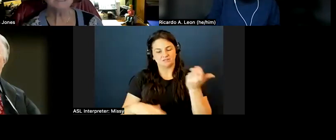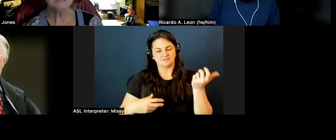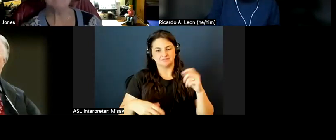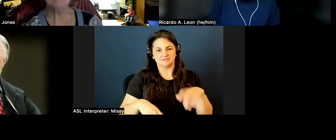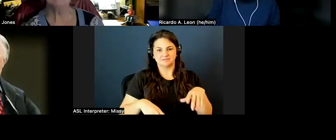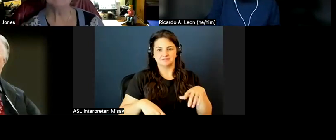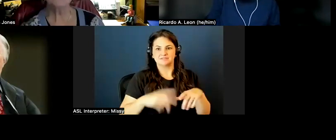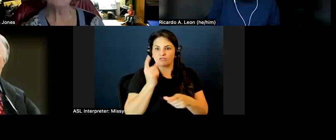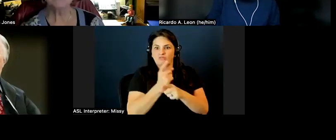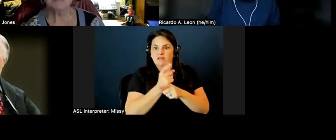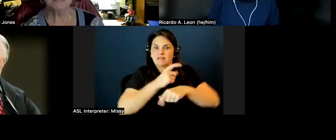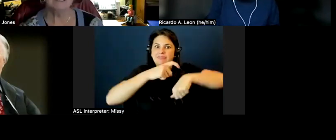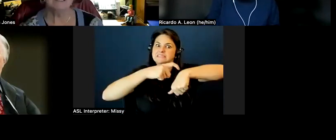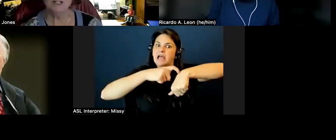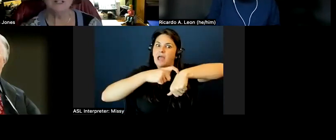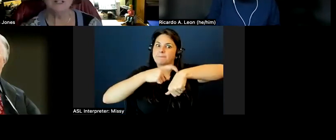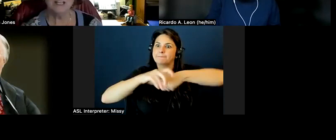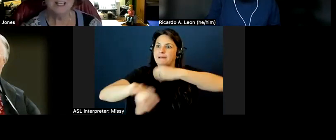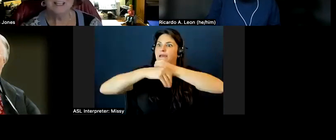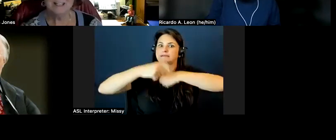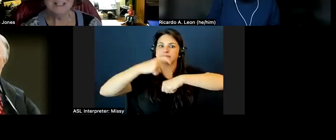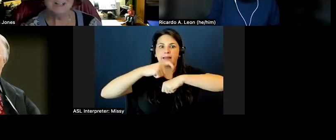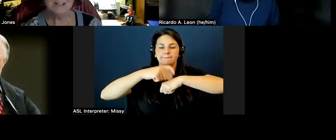Just even the additional time it takes, it's not,